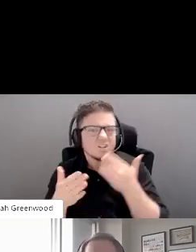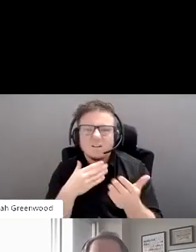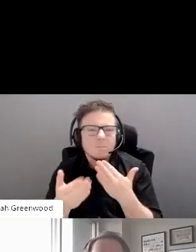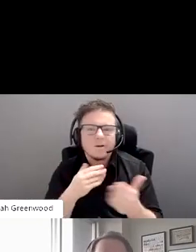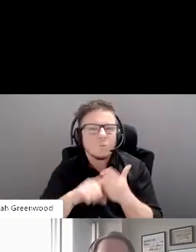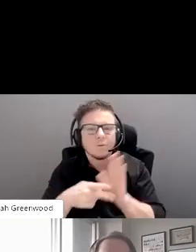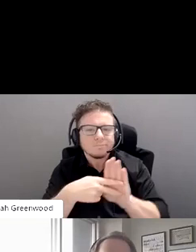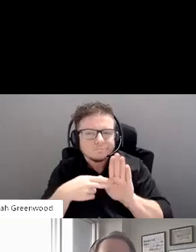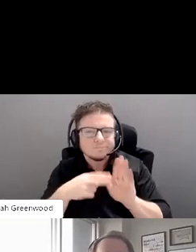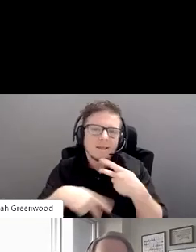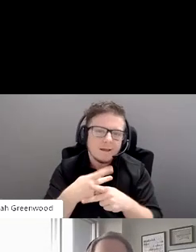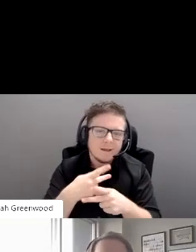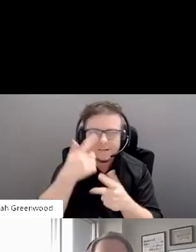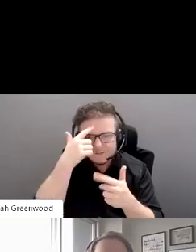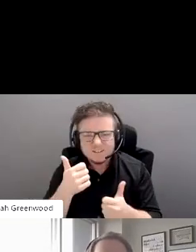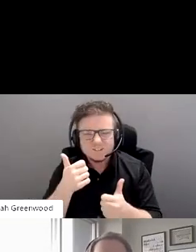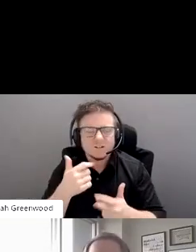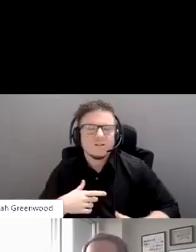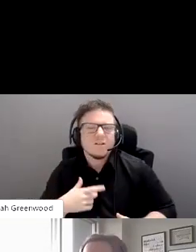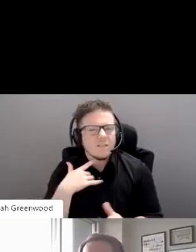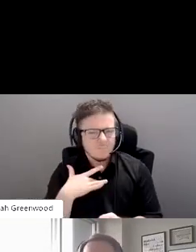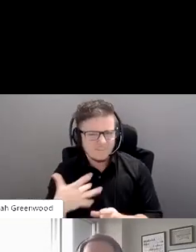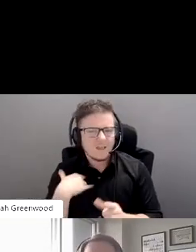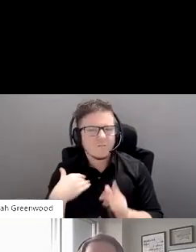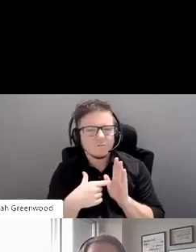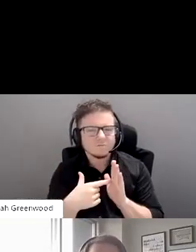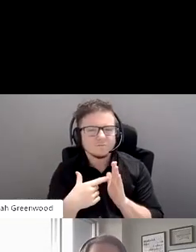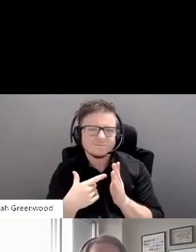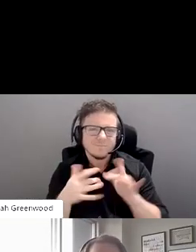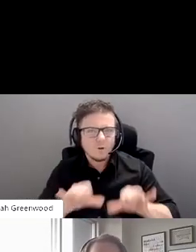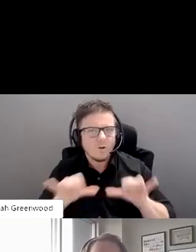with, there are common symptoms that overlap amongst all of them.